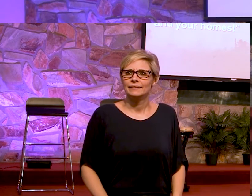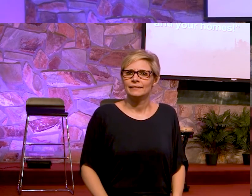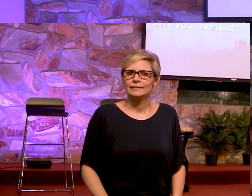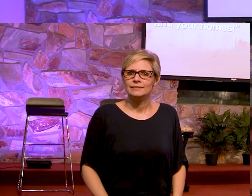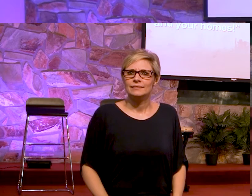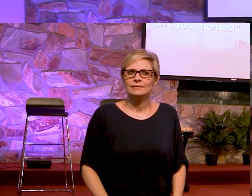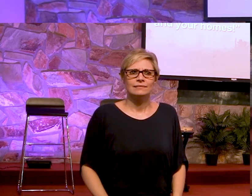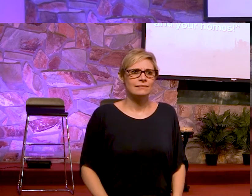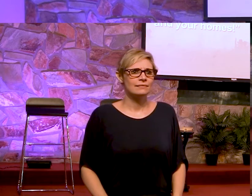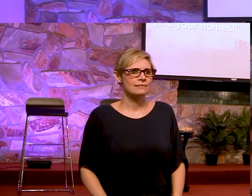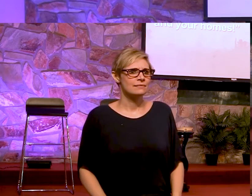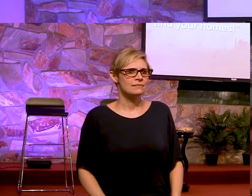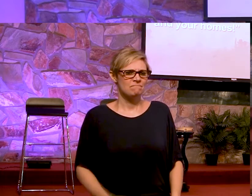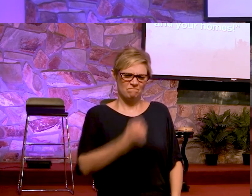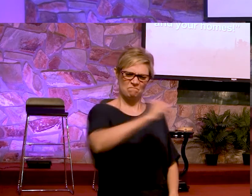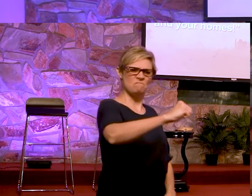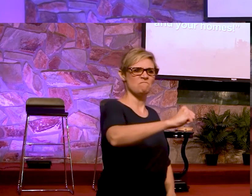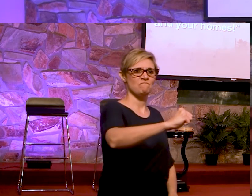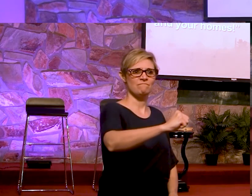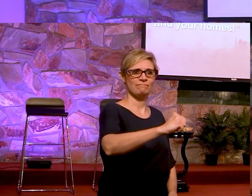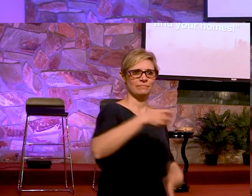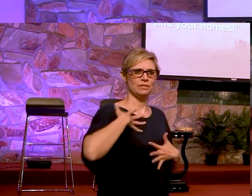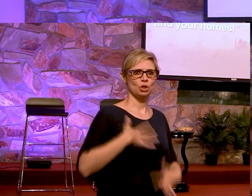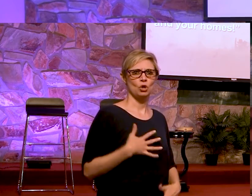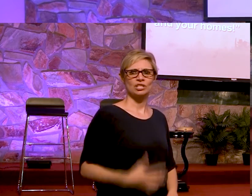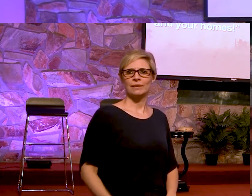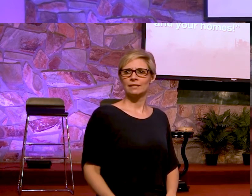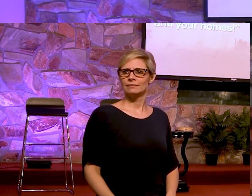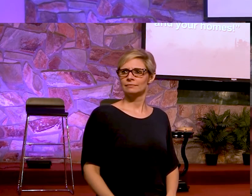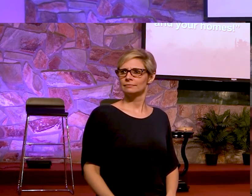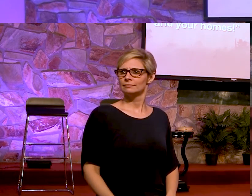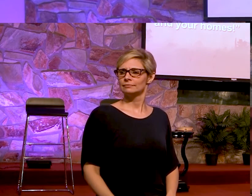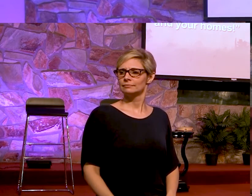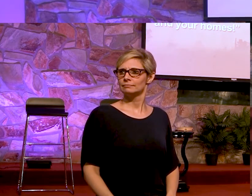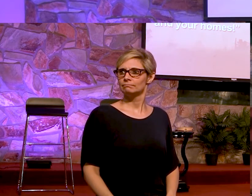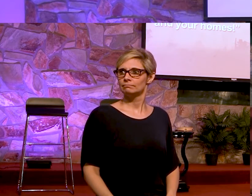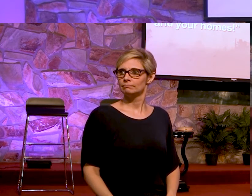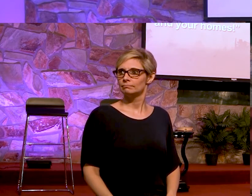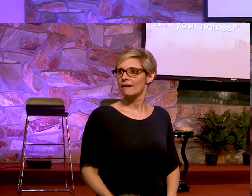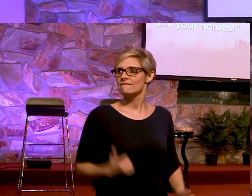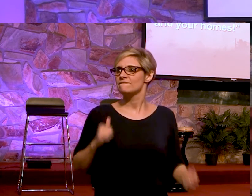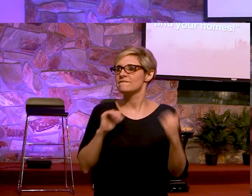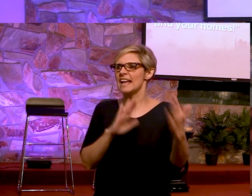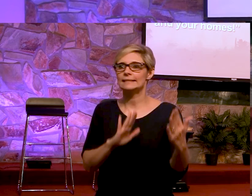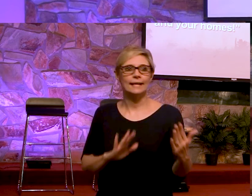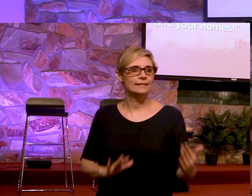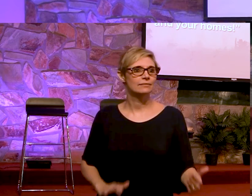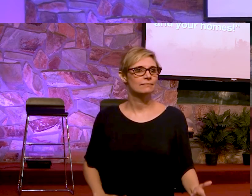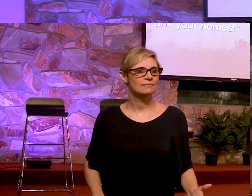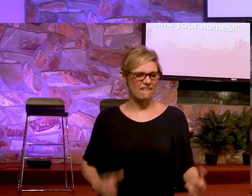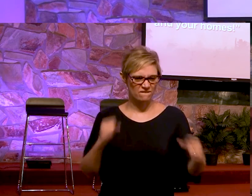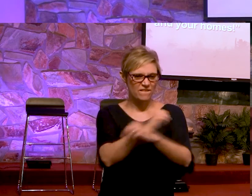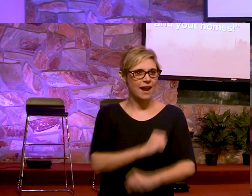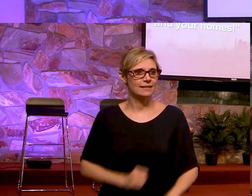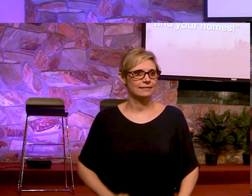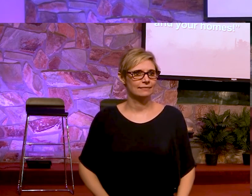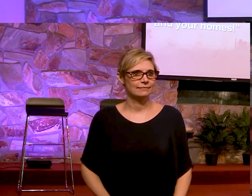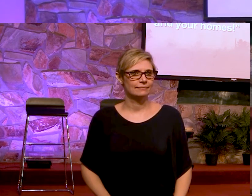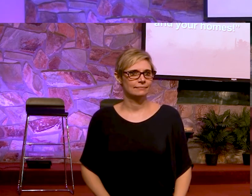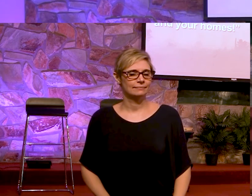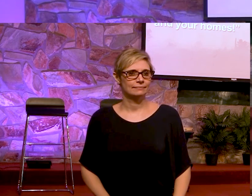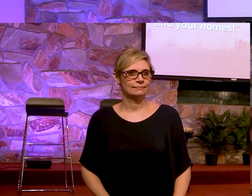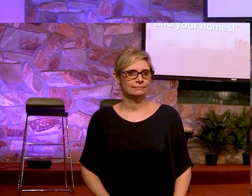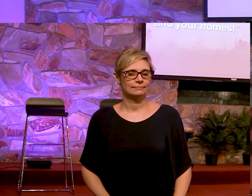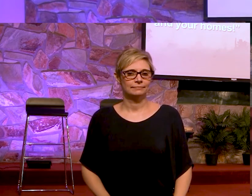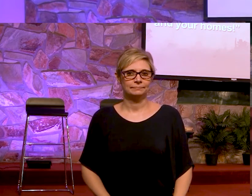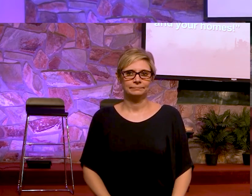you to resist discouragement. I want you to face it and fight it.